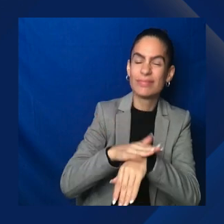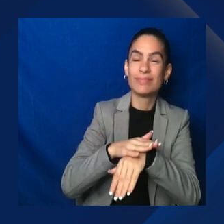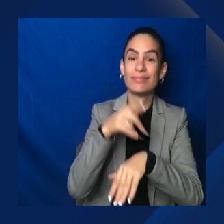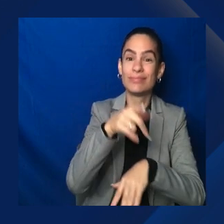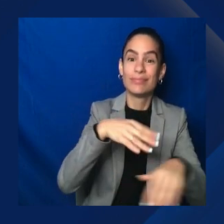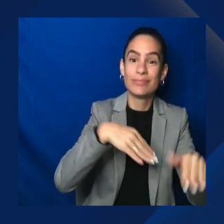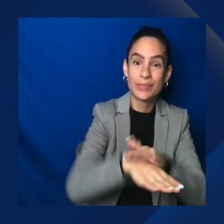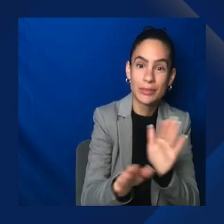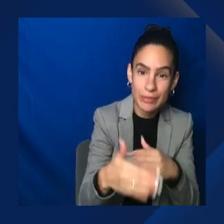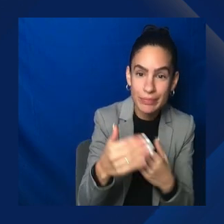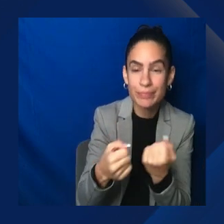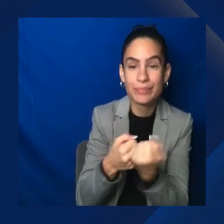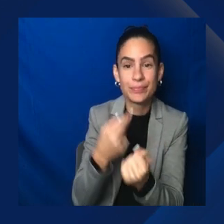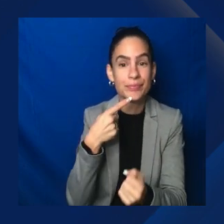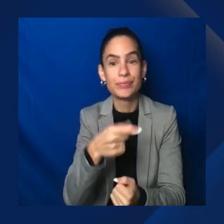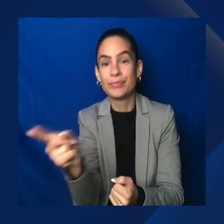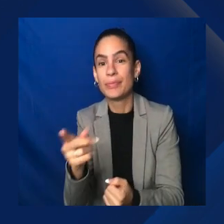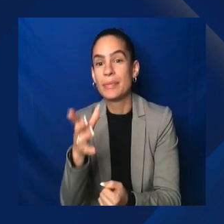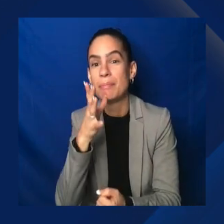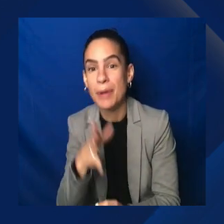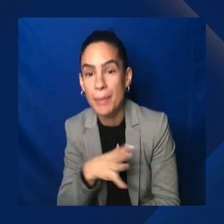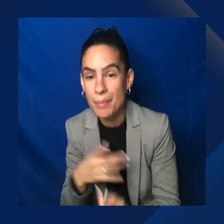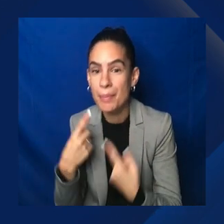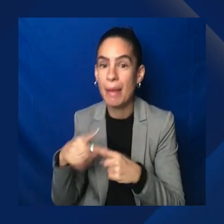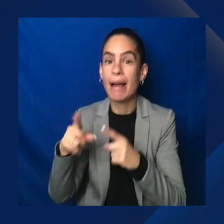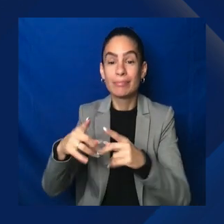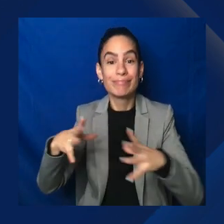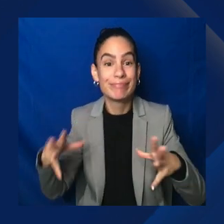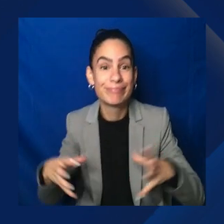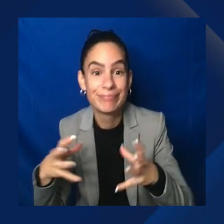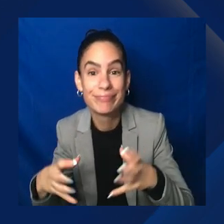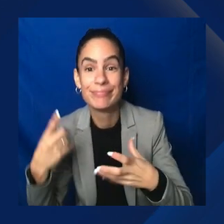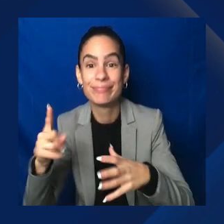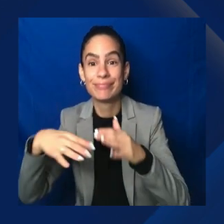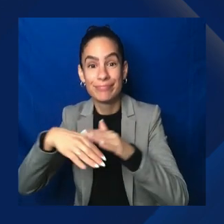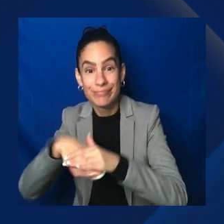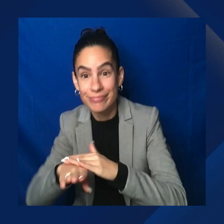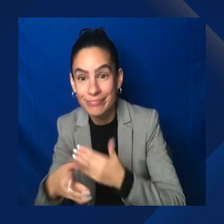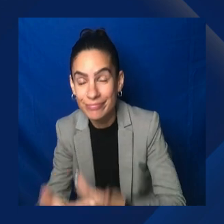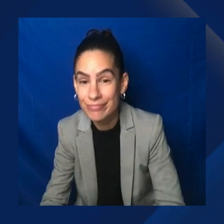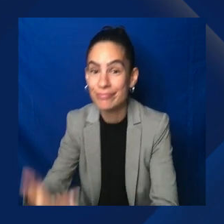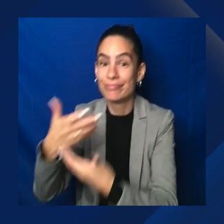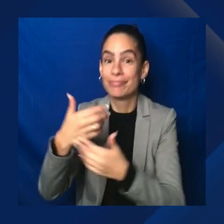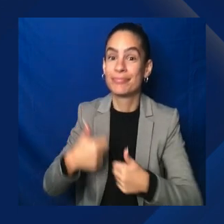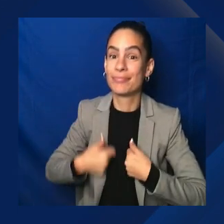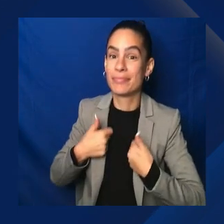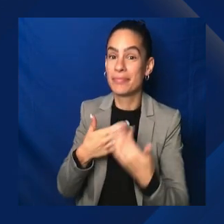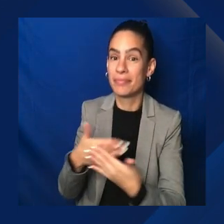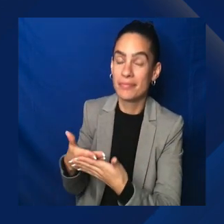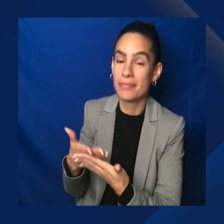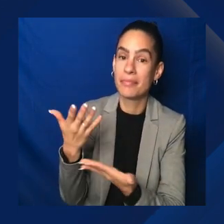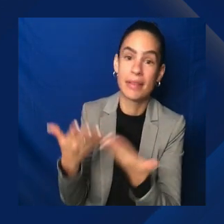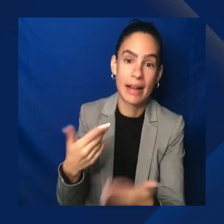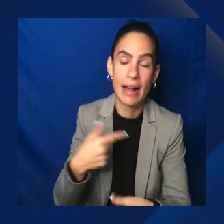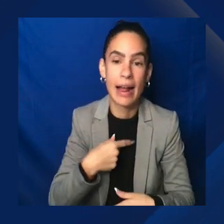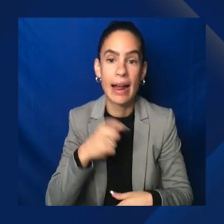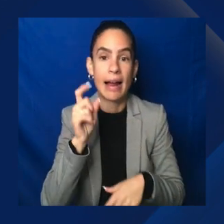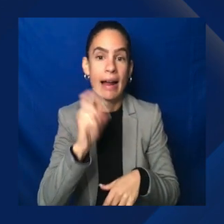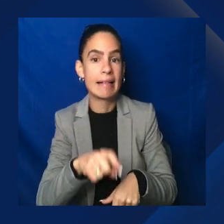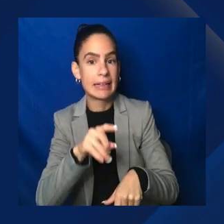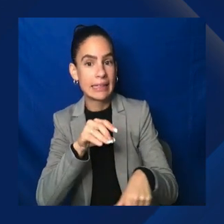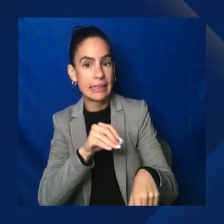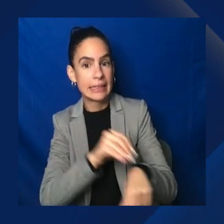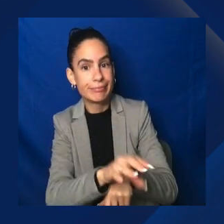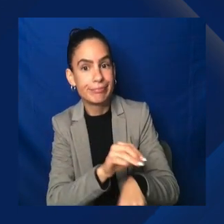live child or in a case where I need to be a birth coach to a baby that's deceased, I can be a bereavement